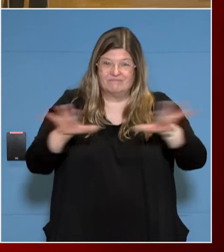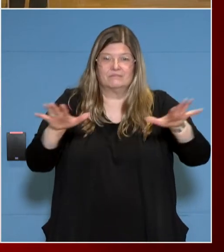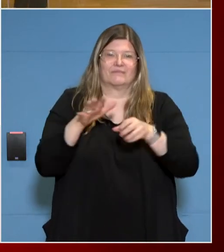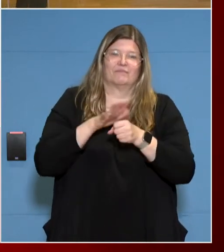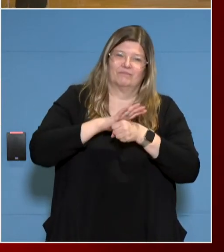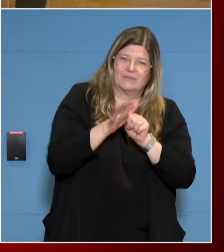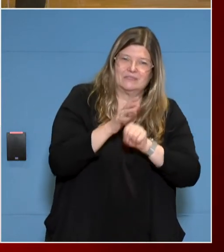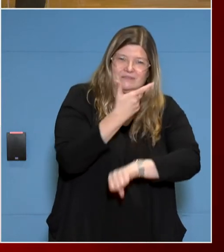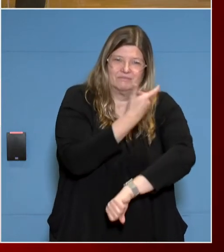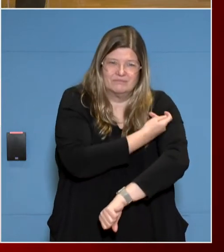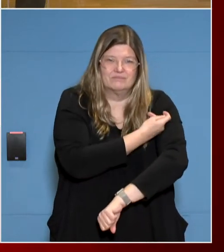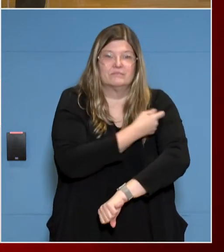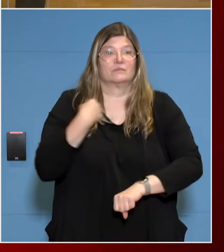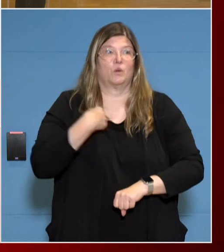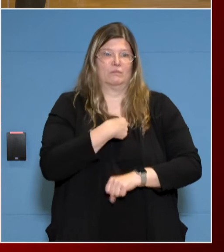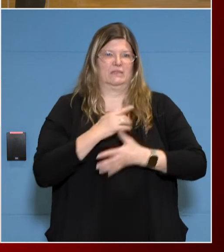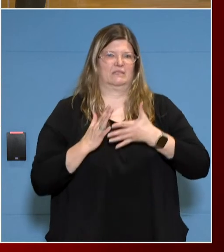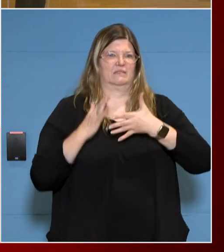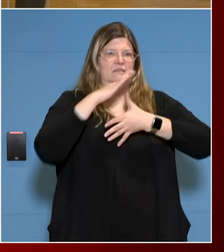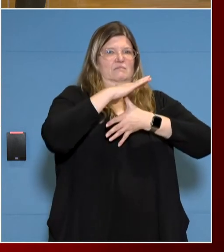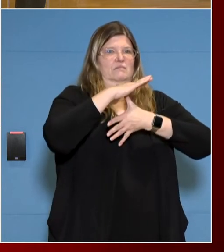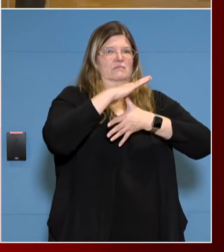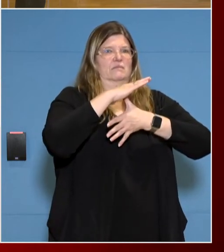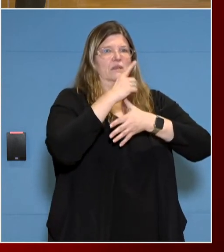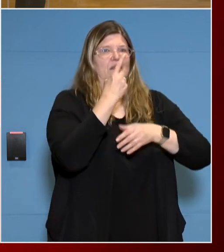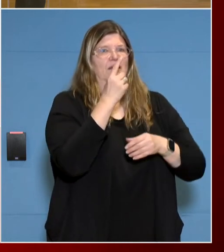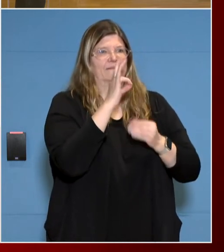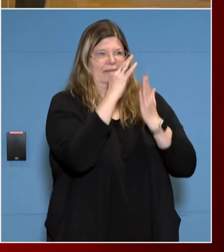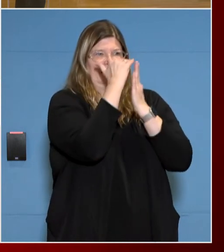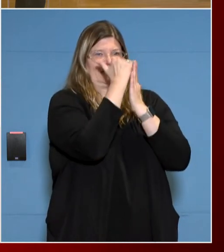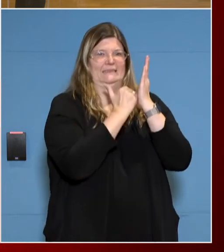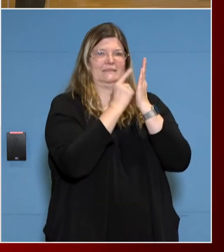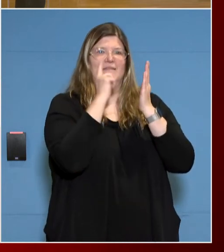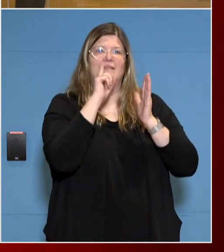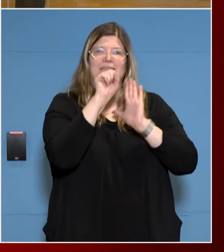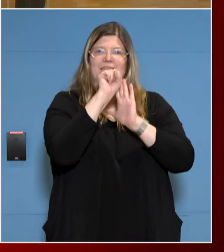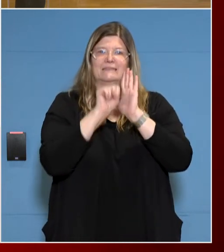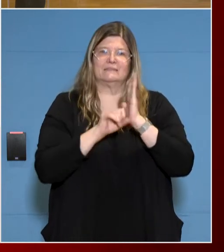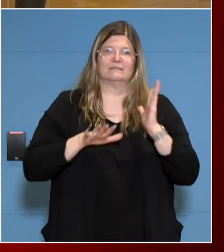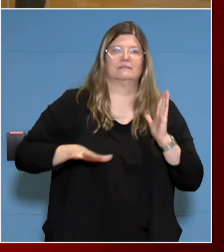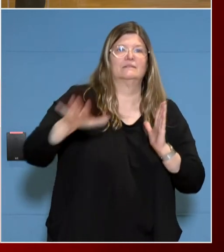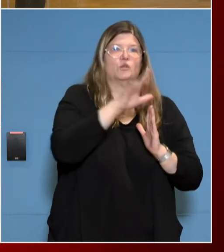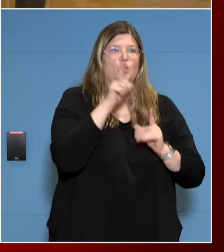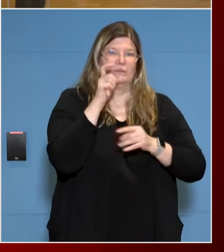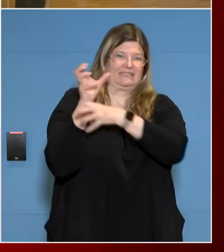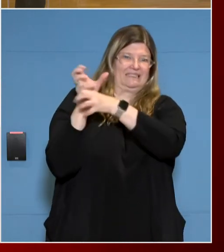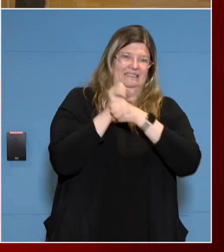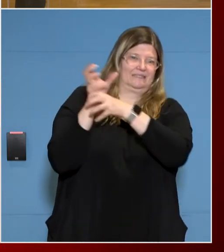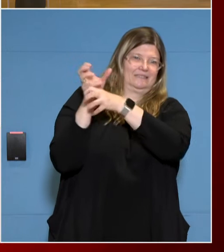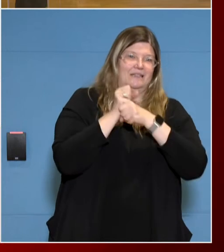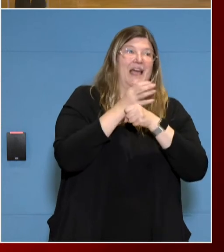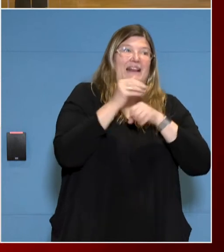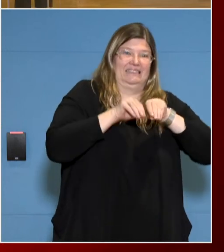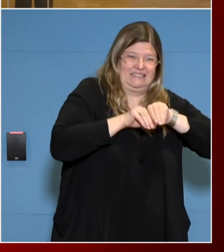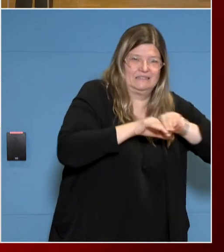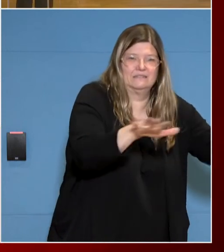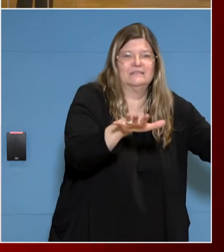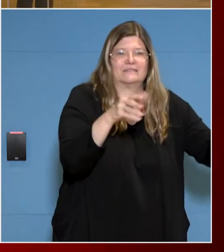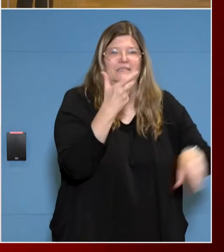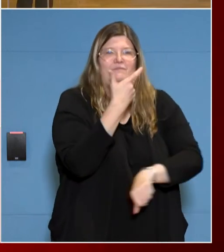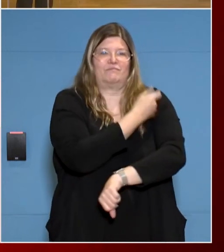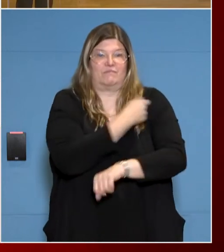than 51,000 doses of the vaccine. And as Dr. Nesbitt explained last week, these